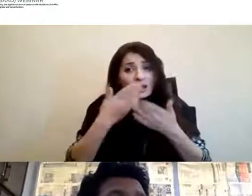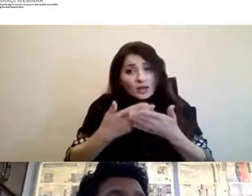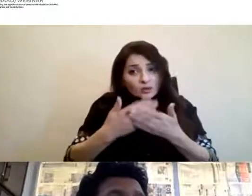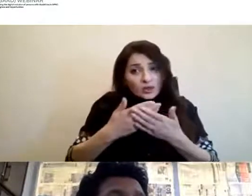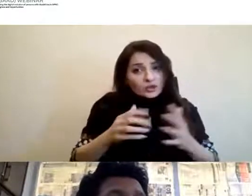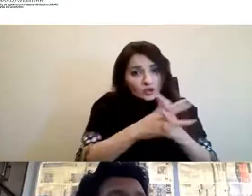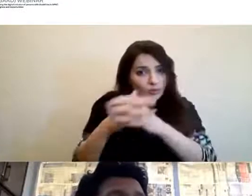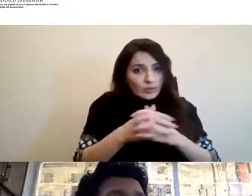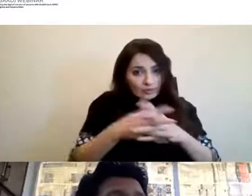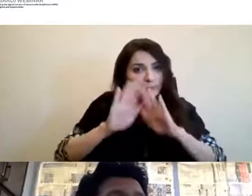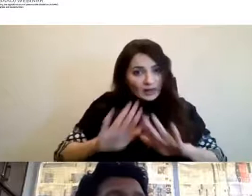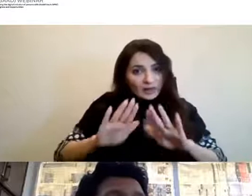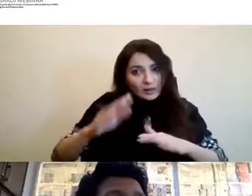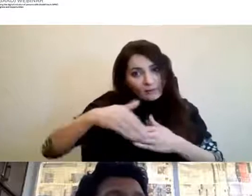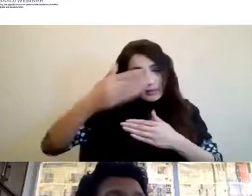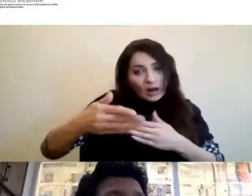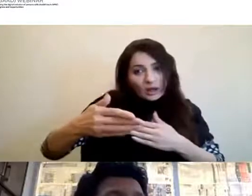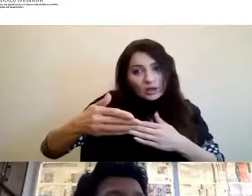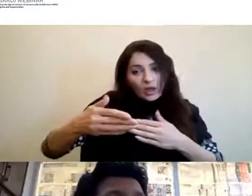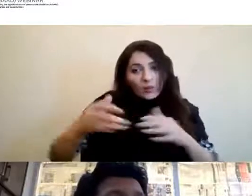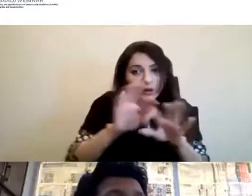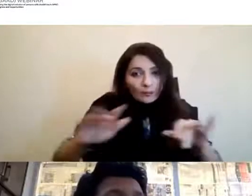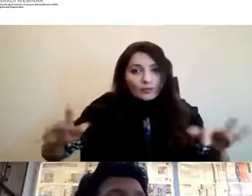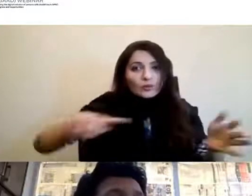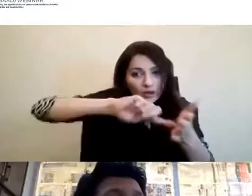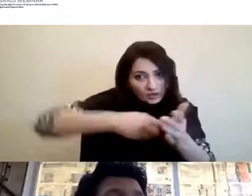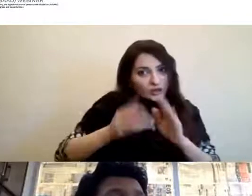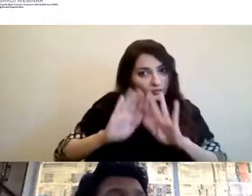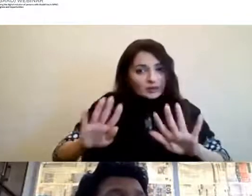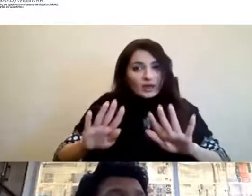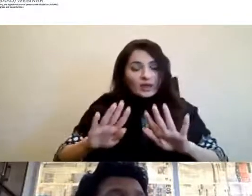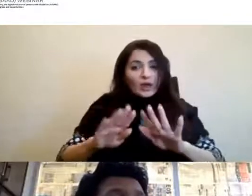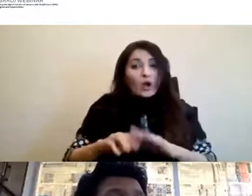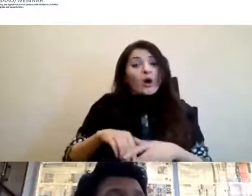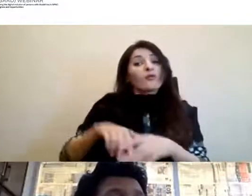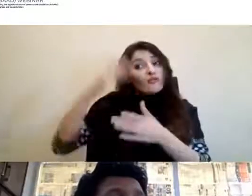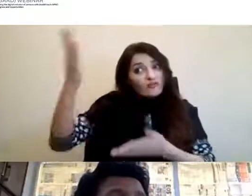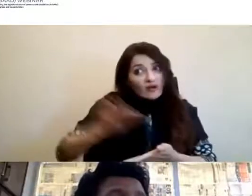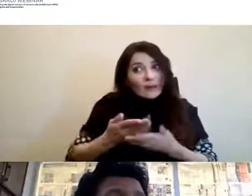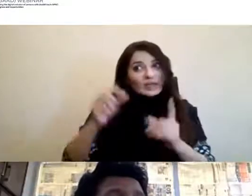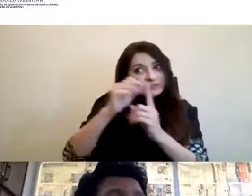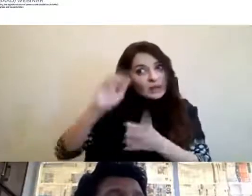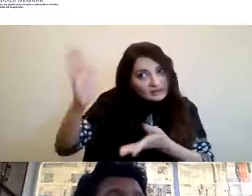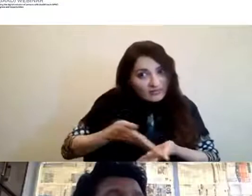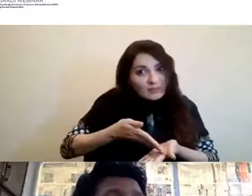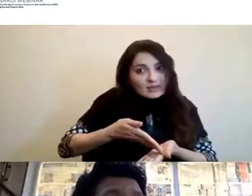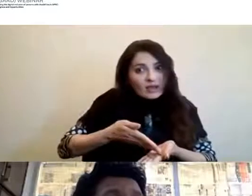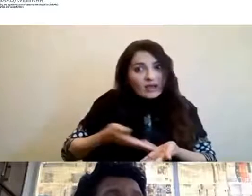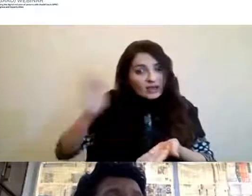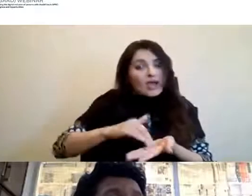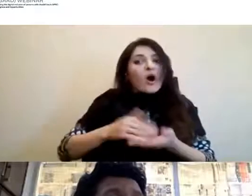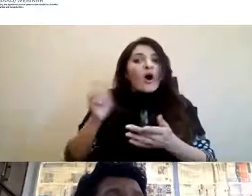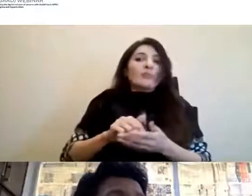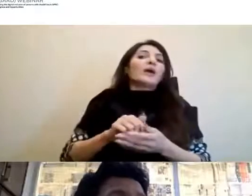he did the computer engineering and came back to Pakistan only to realize the challenge is still there. And that's how we bridge this gap by